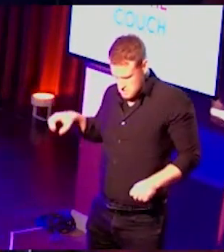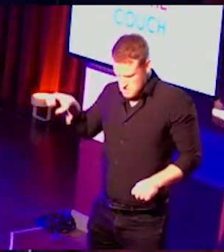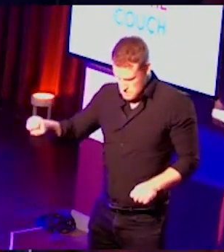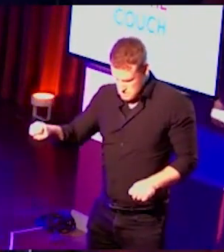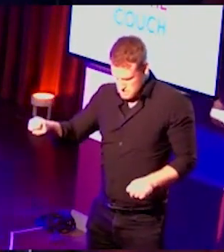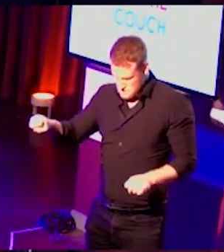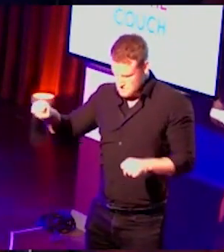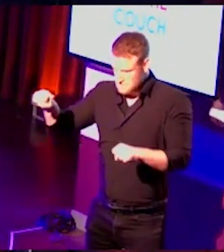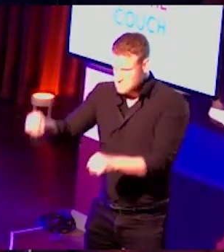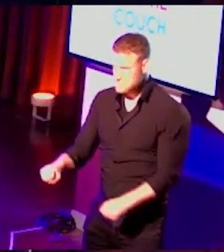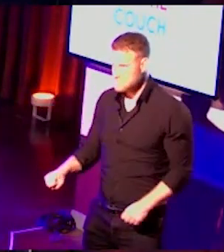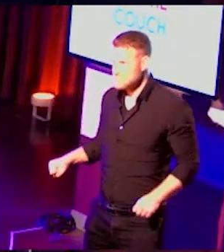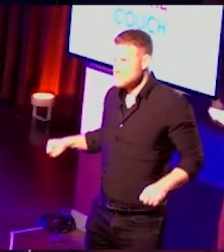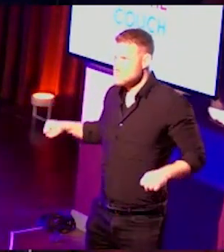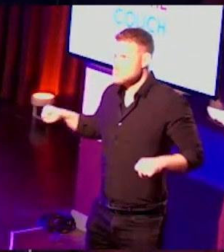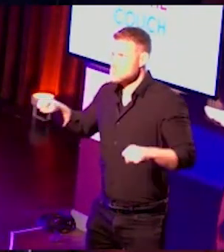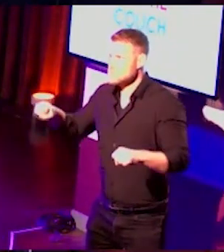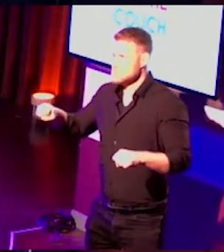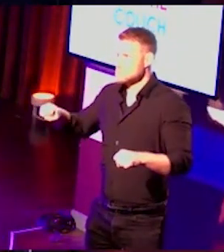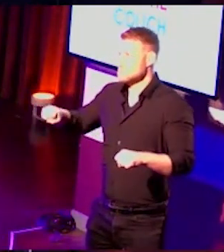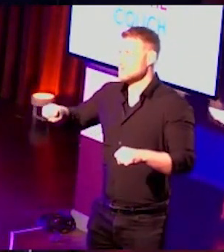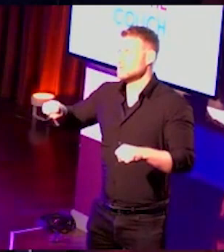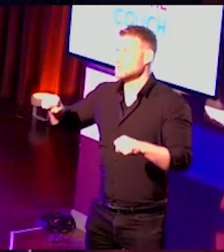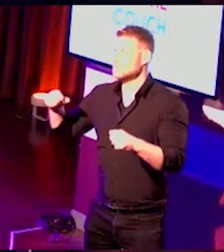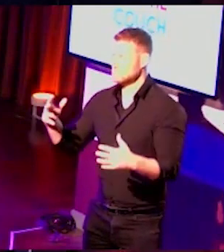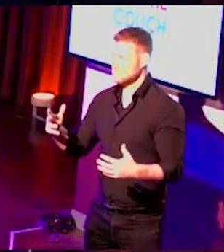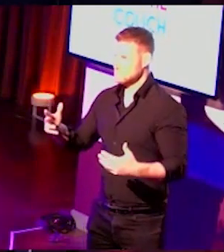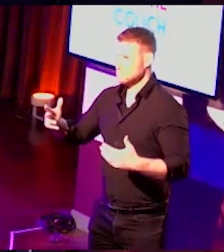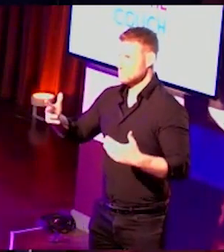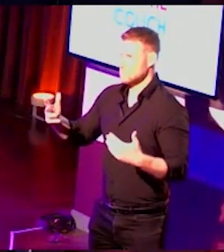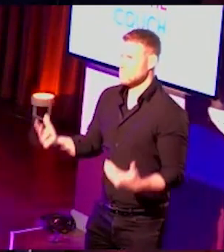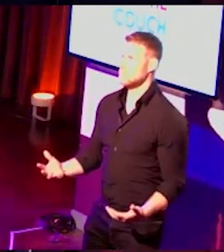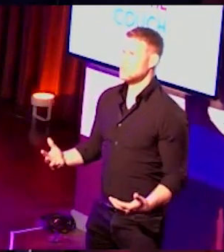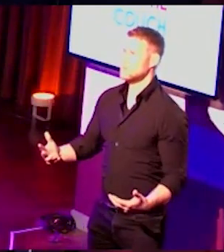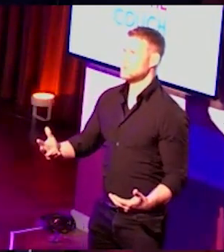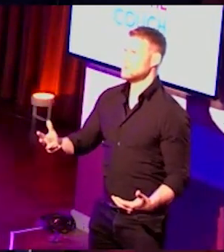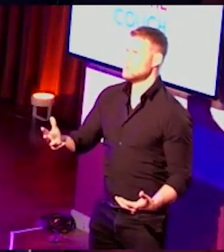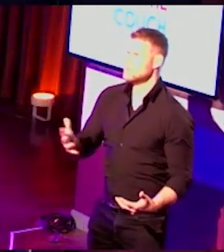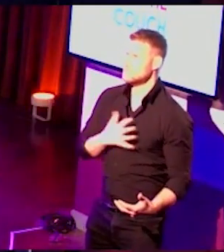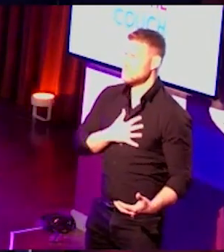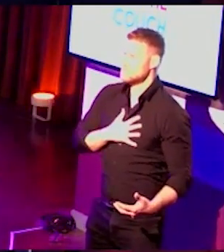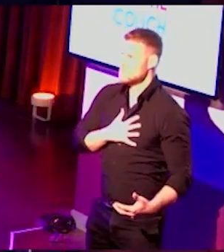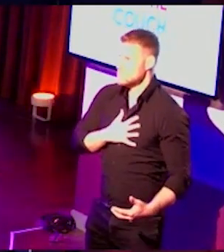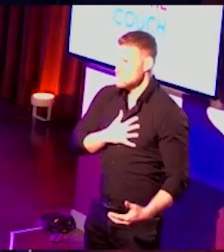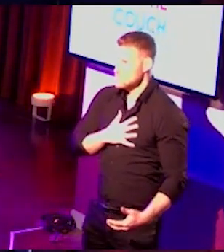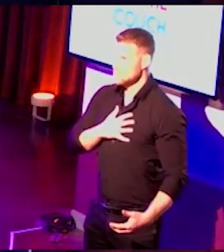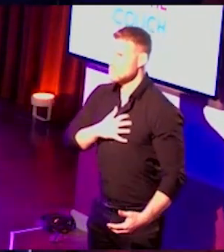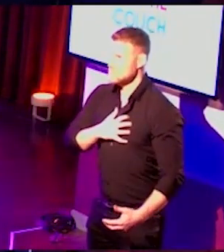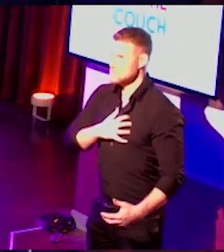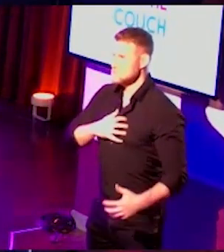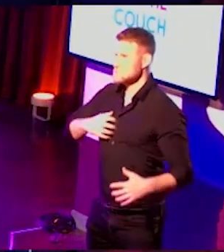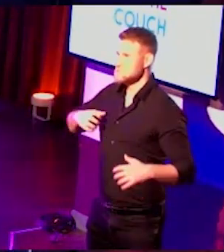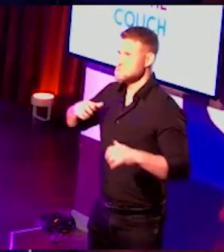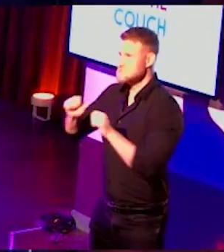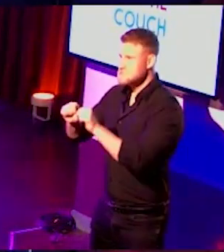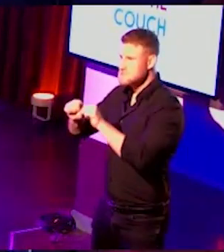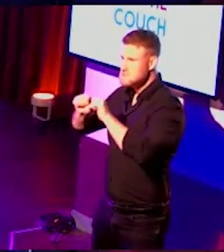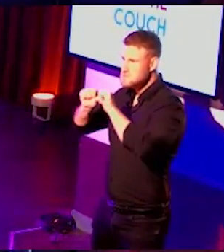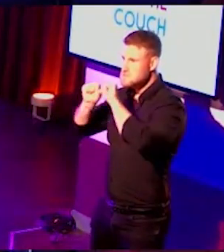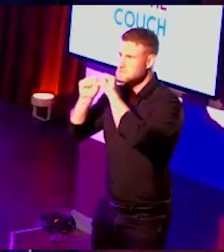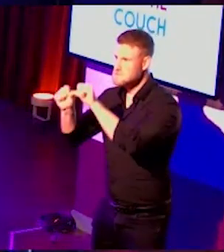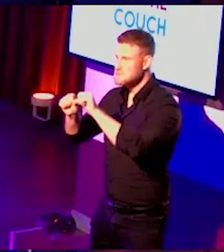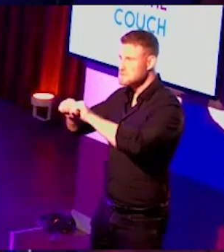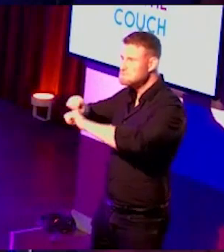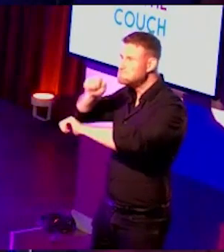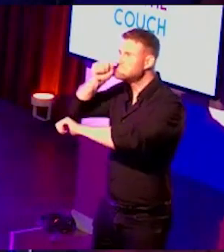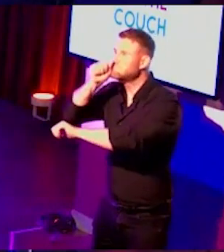heart beats out your chest. Row, row, row until you're near the underworld with